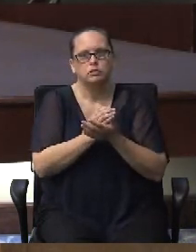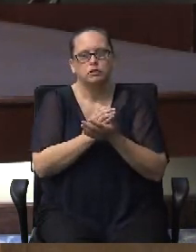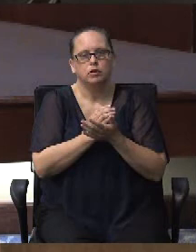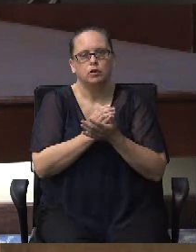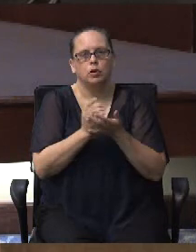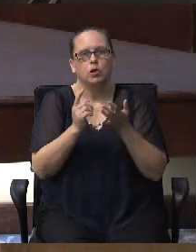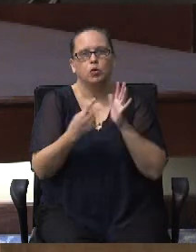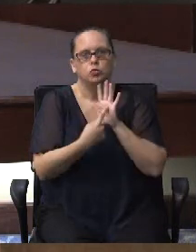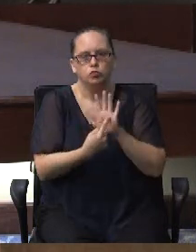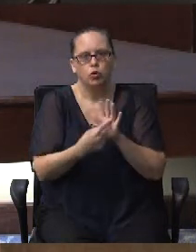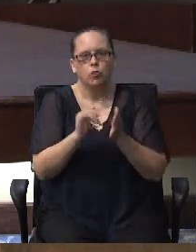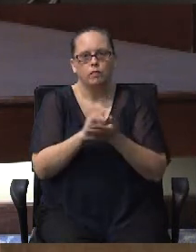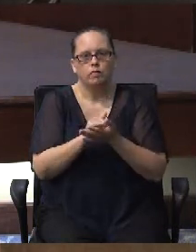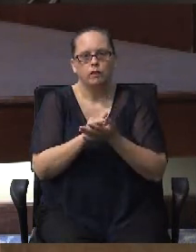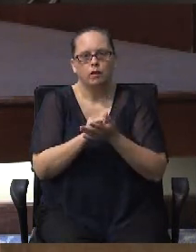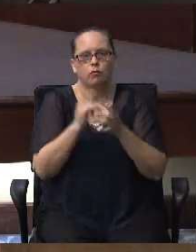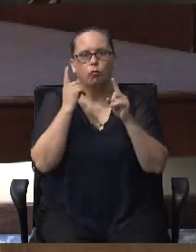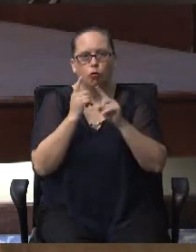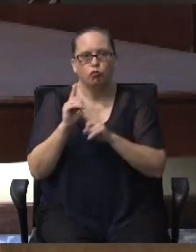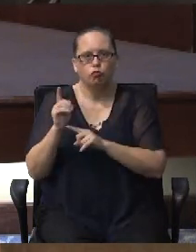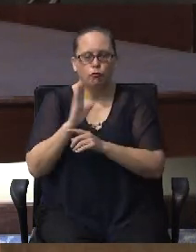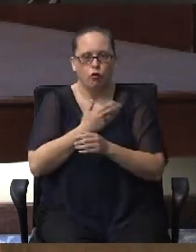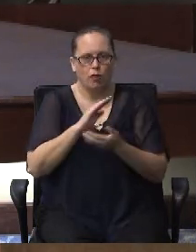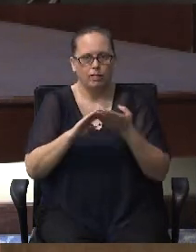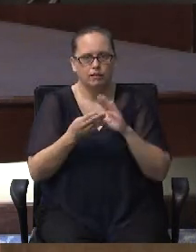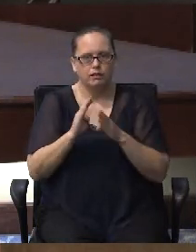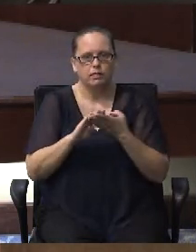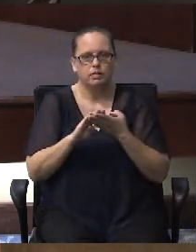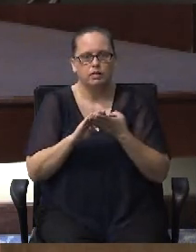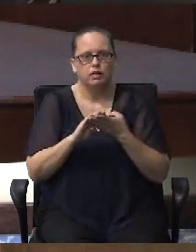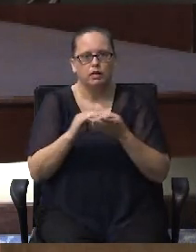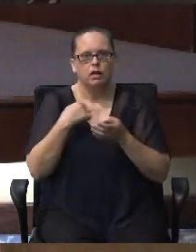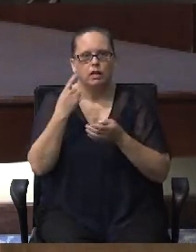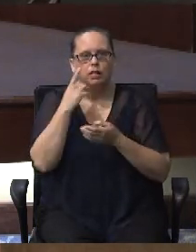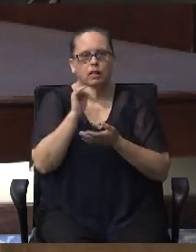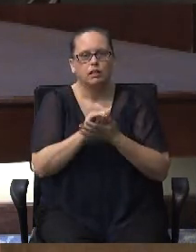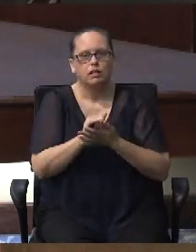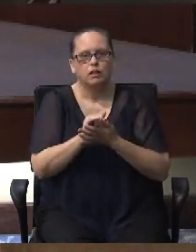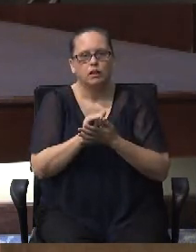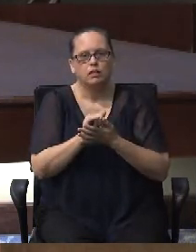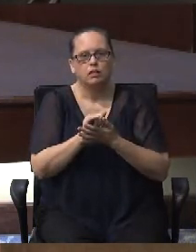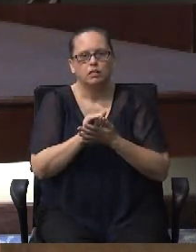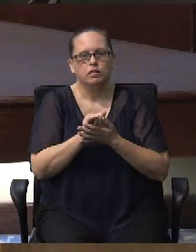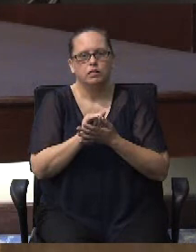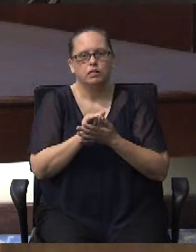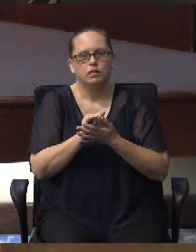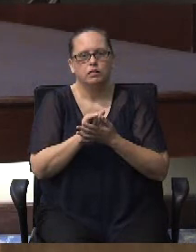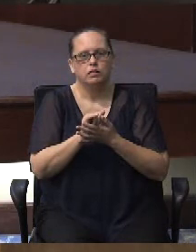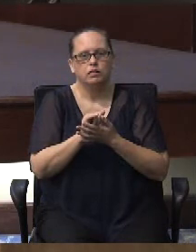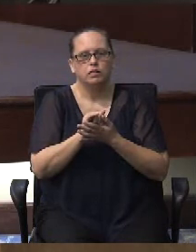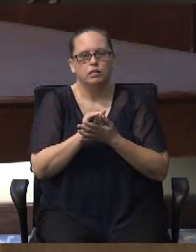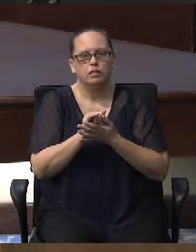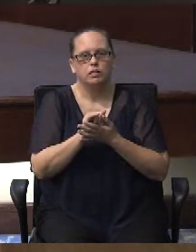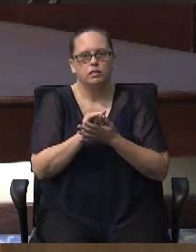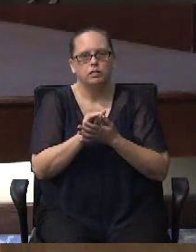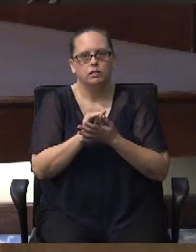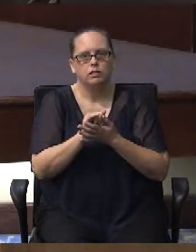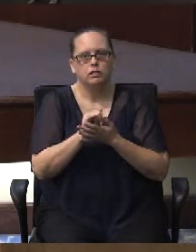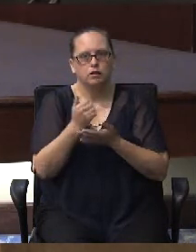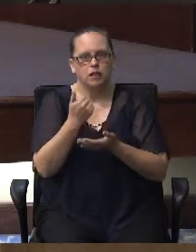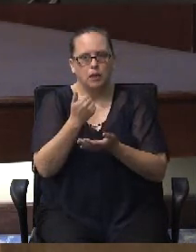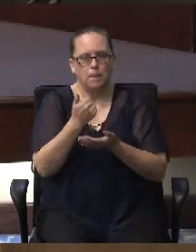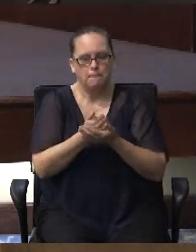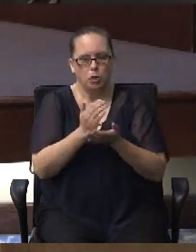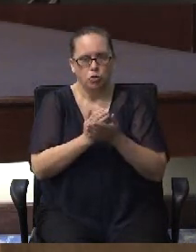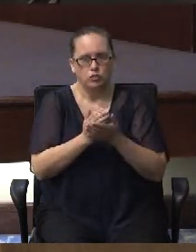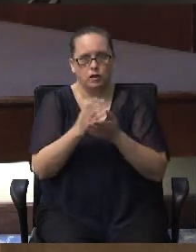reflect the goals of our city. And I think that the product, the budget